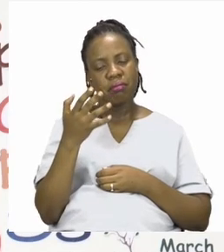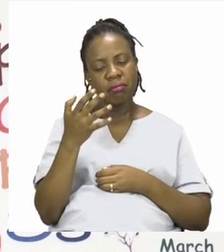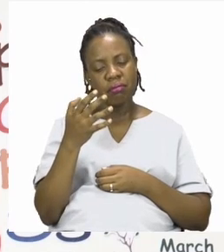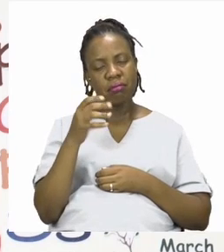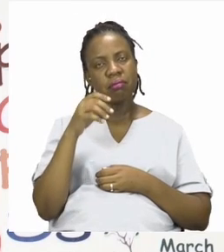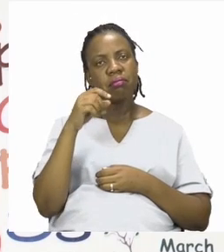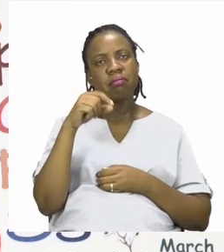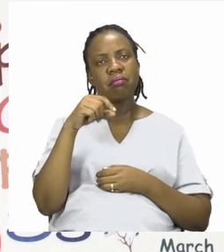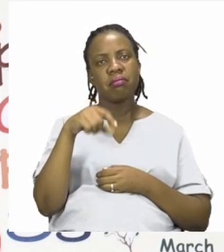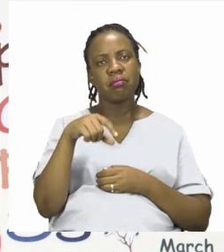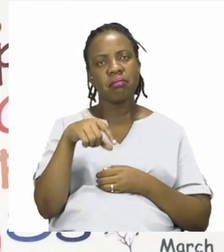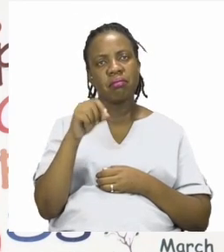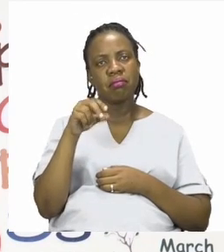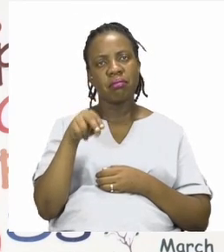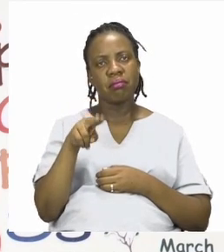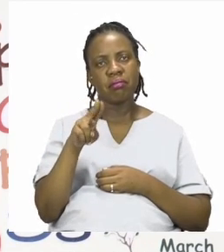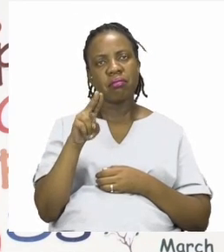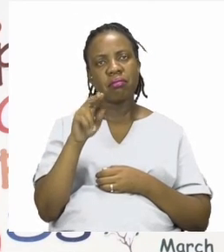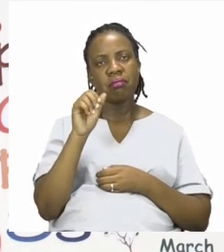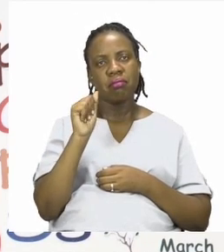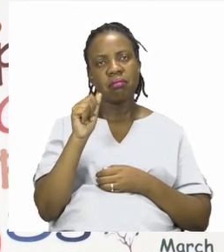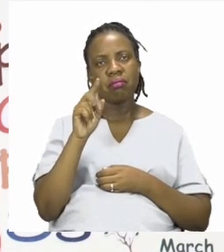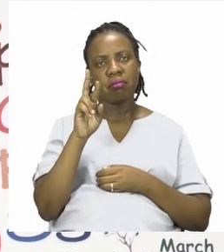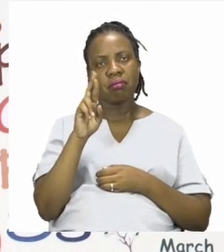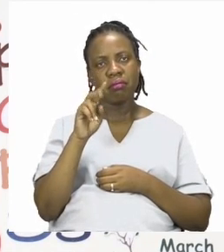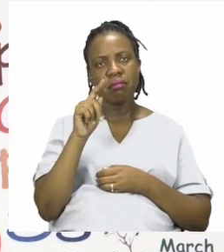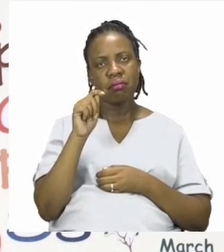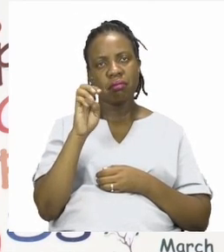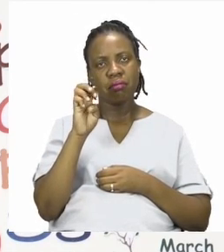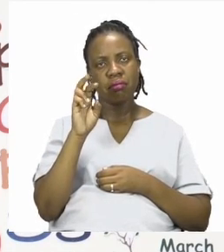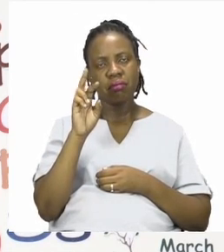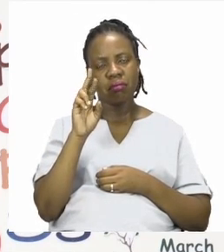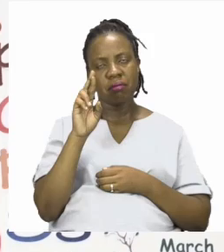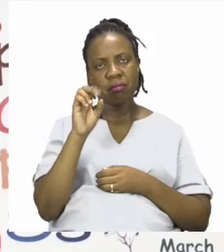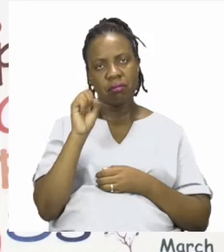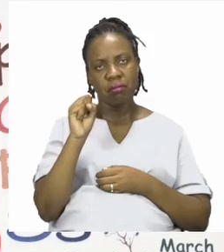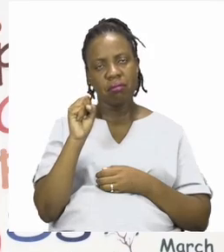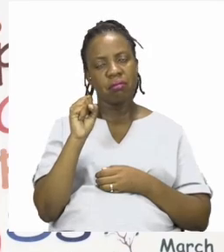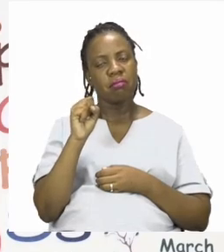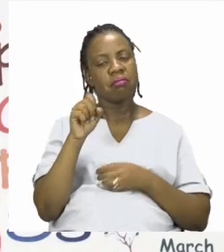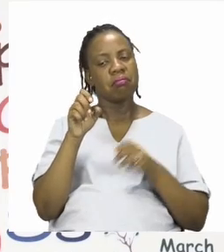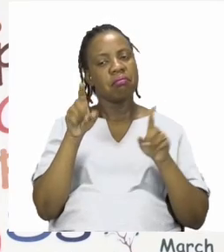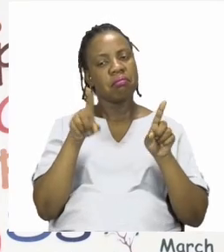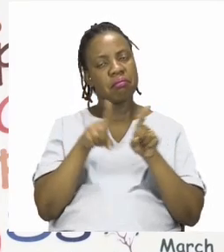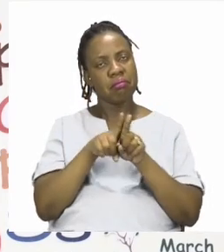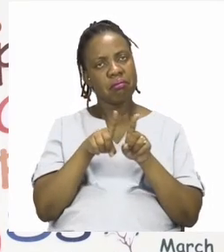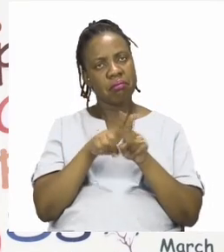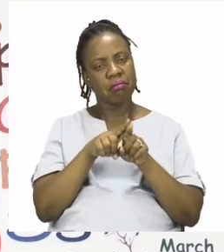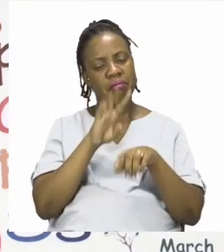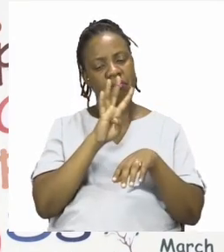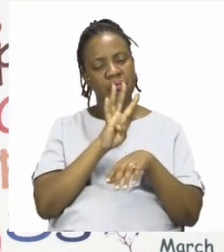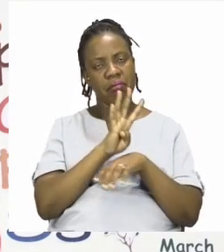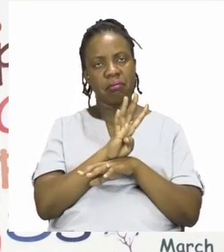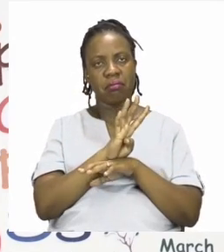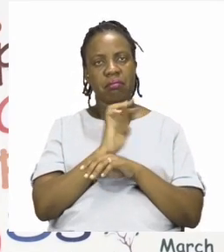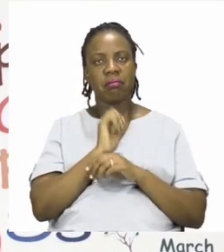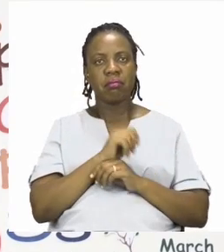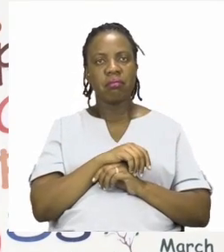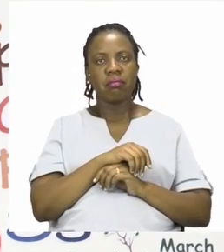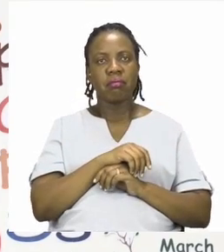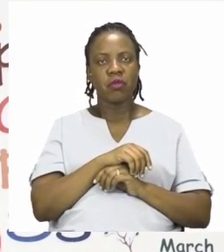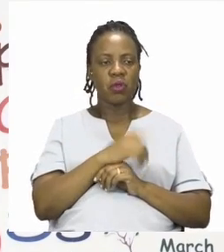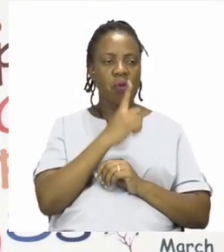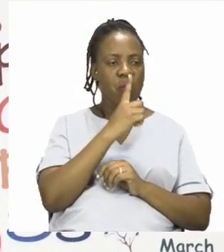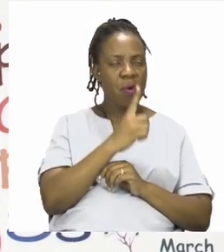also a fourth. So let's see, do we have 1/4 or do we